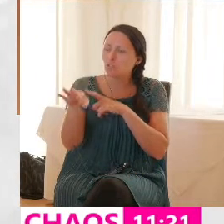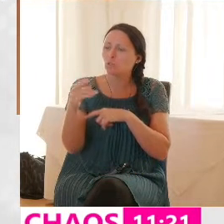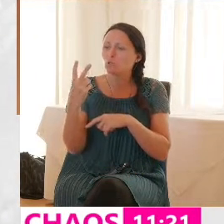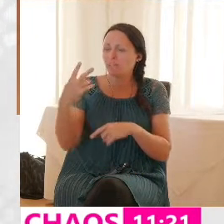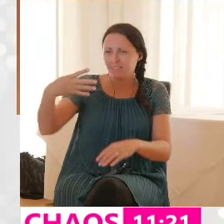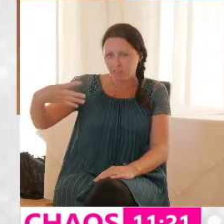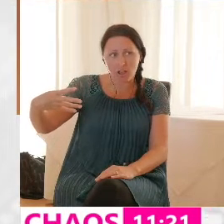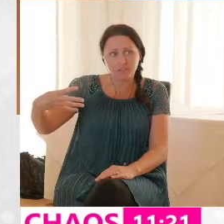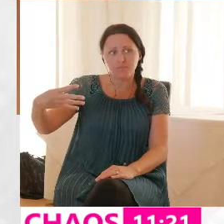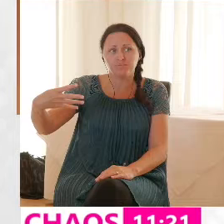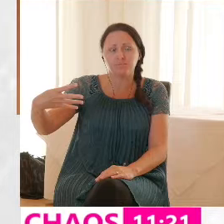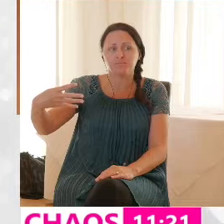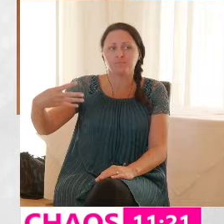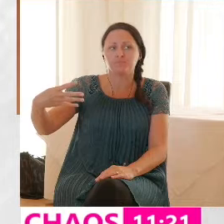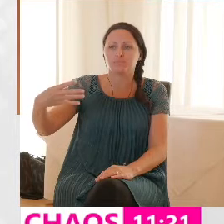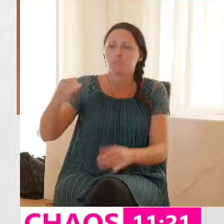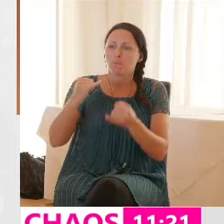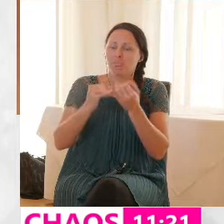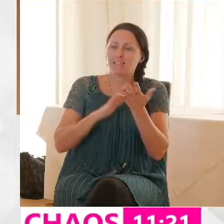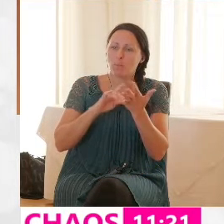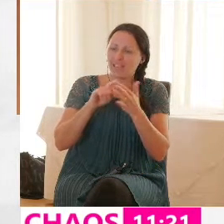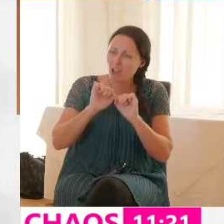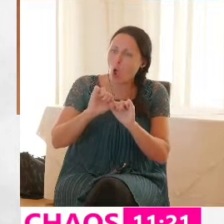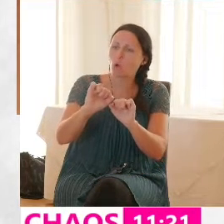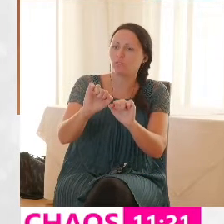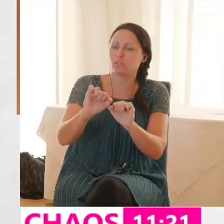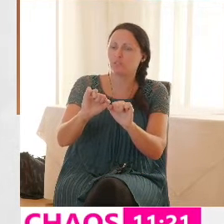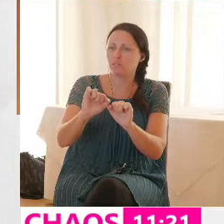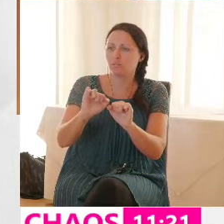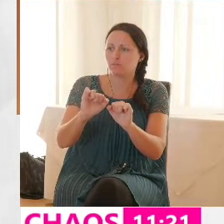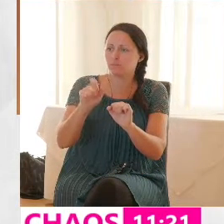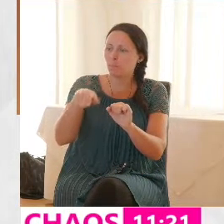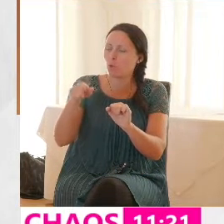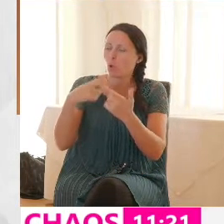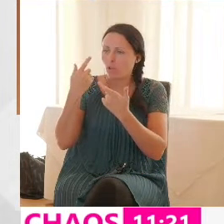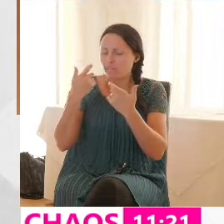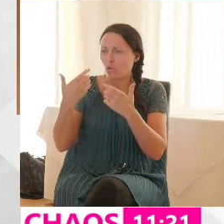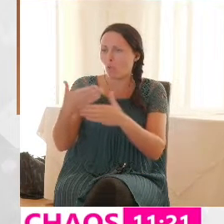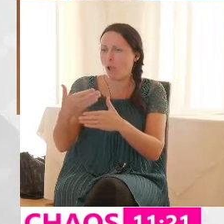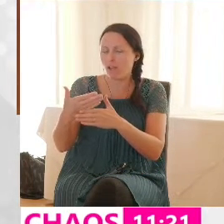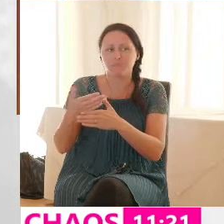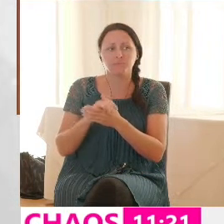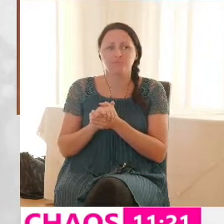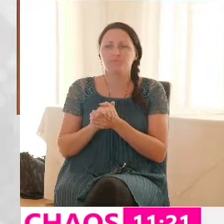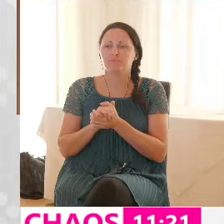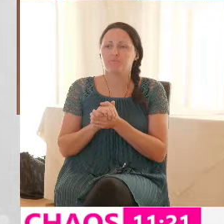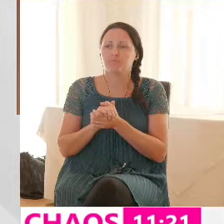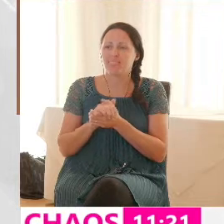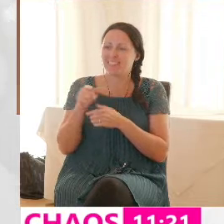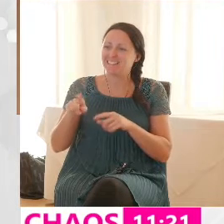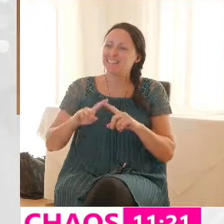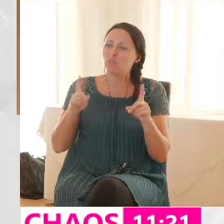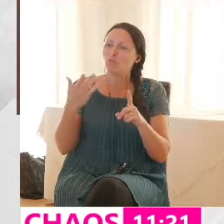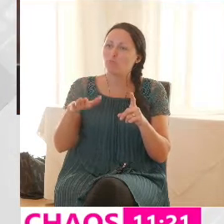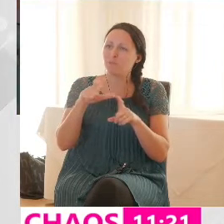HR experts, and policy people, and came up with this map, which is totally like somehow different from the disabled one.